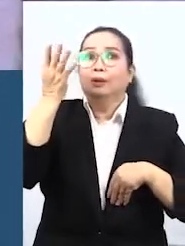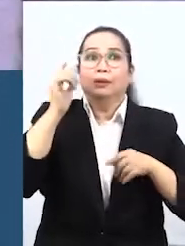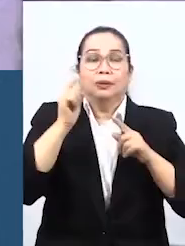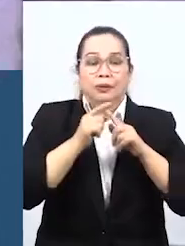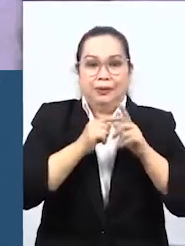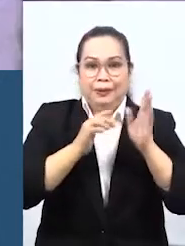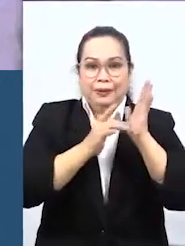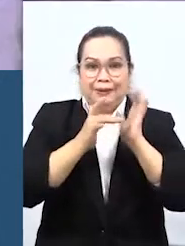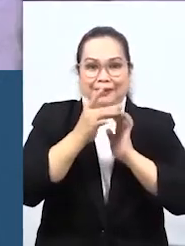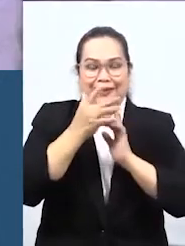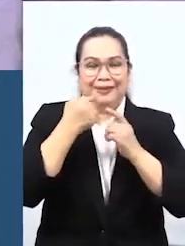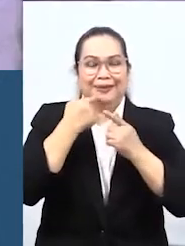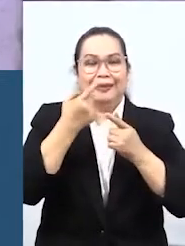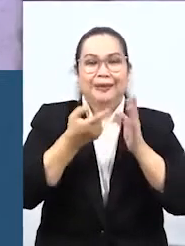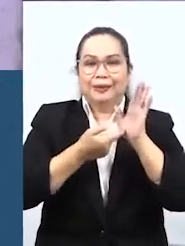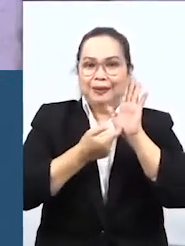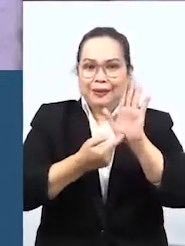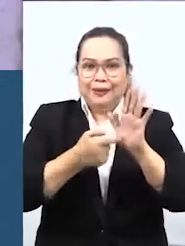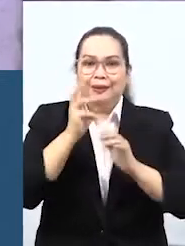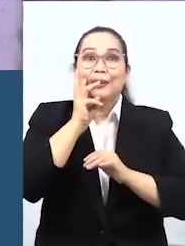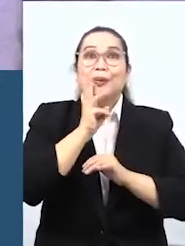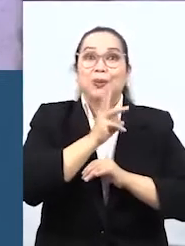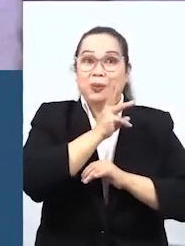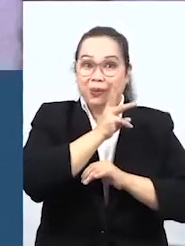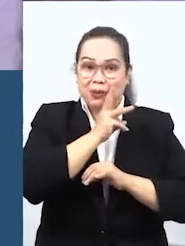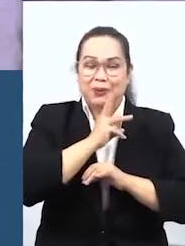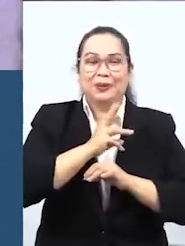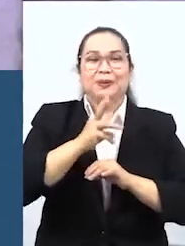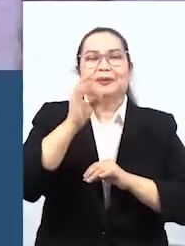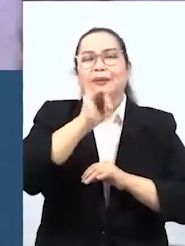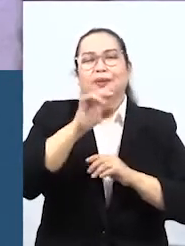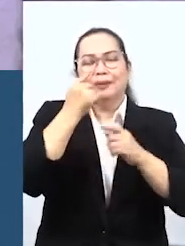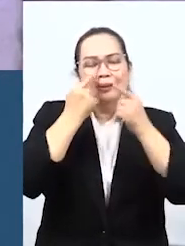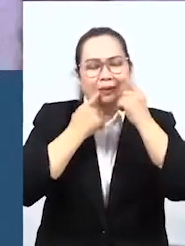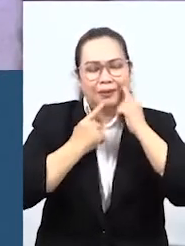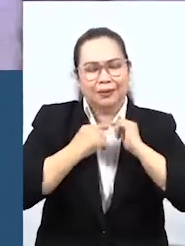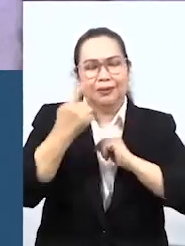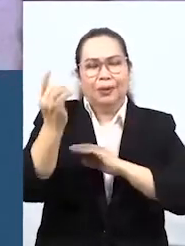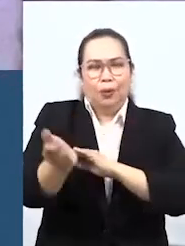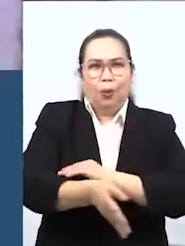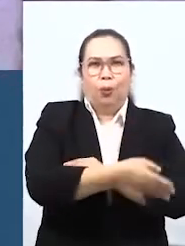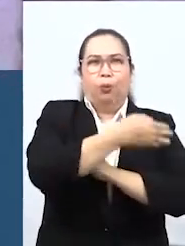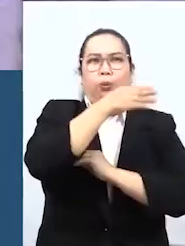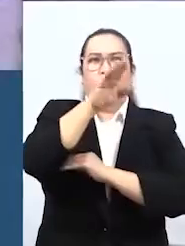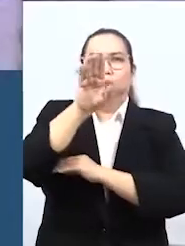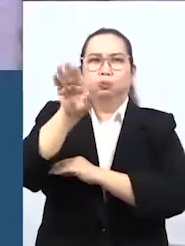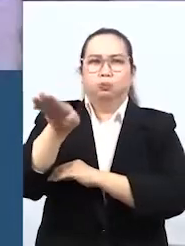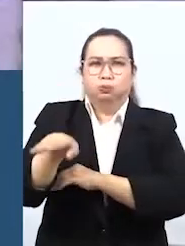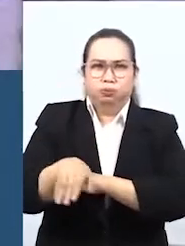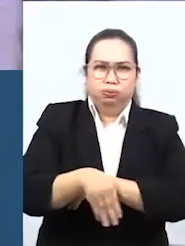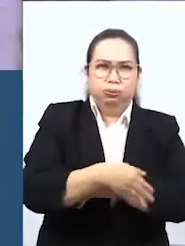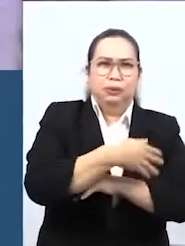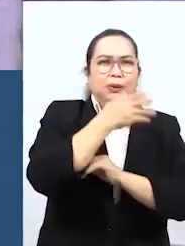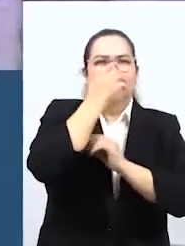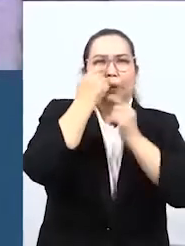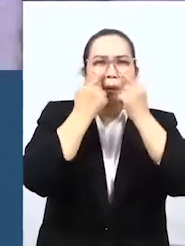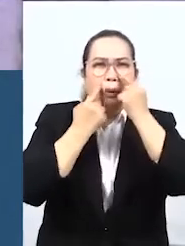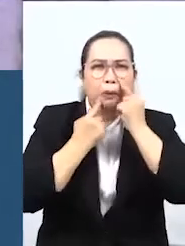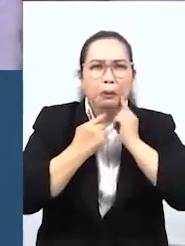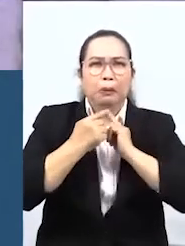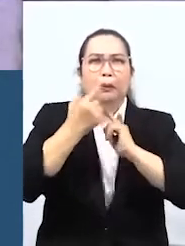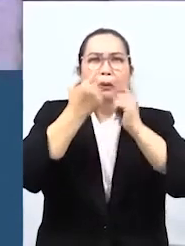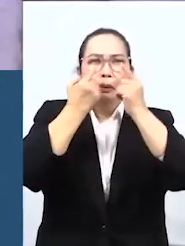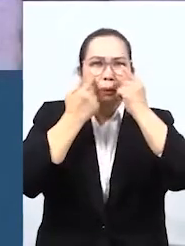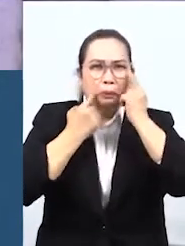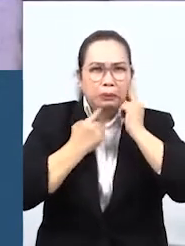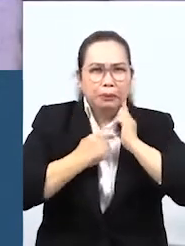parable of the widow crying day and night have you experienced that day and night you were just